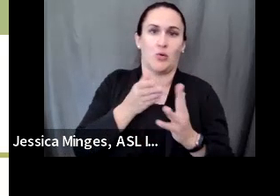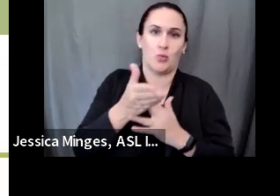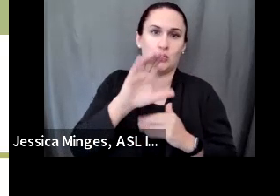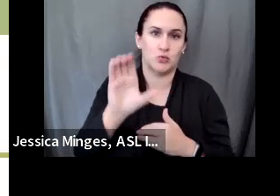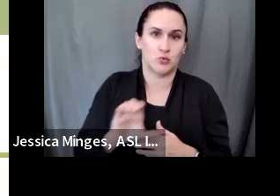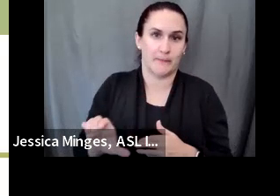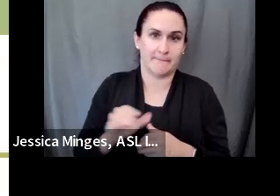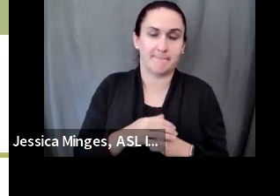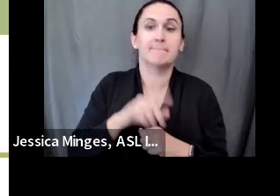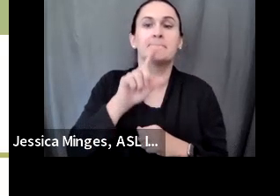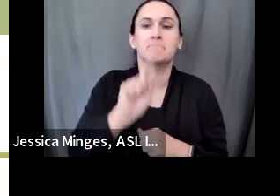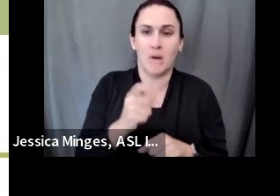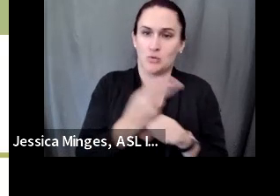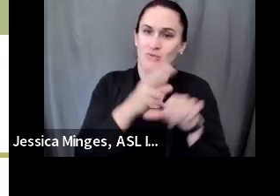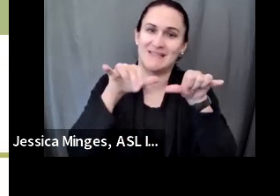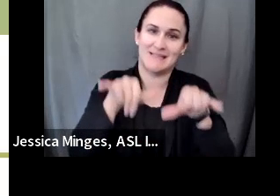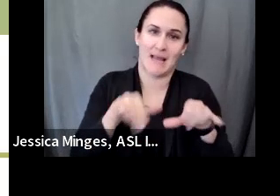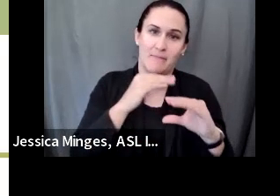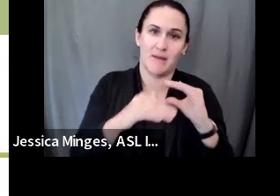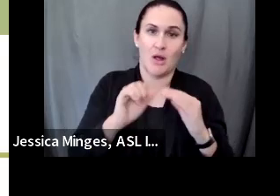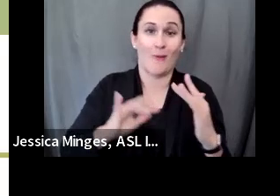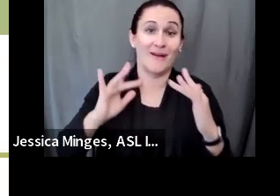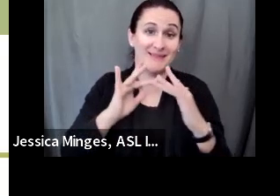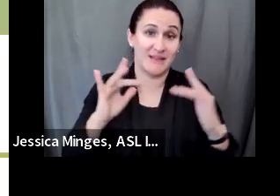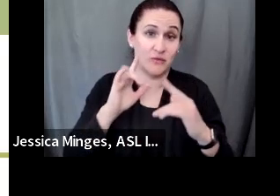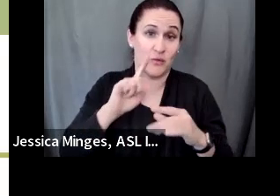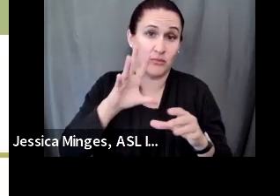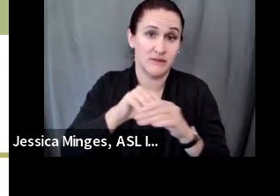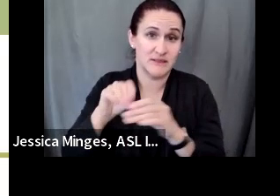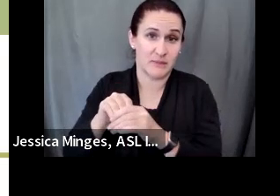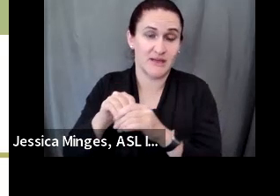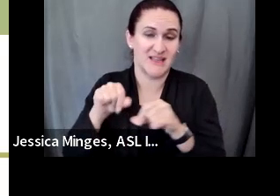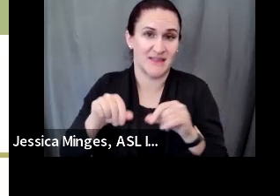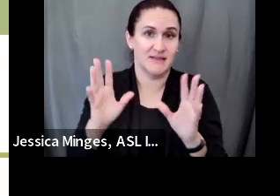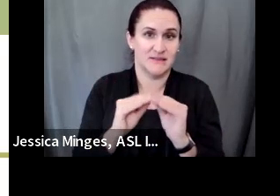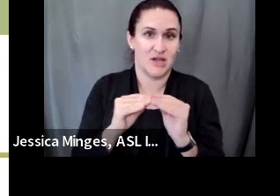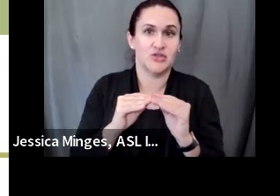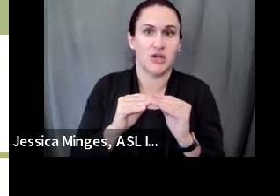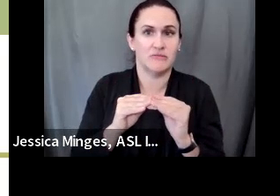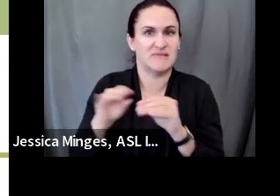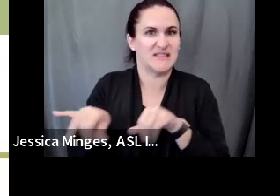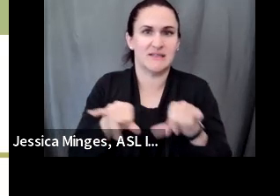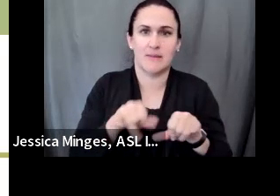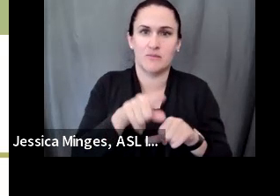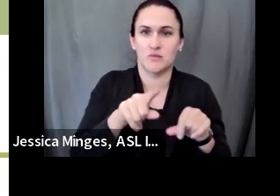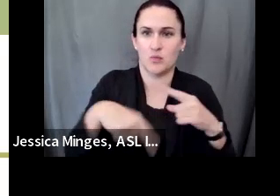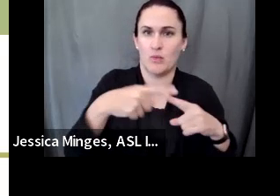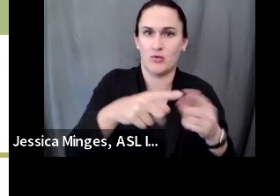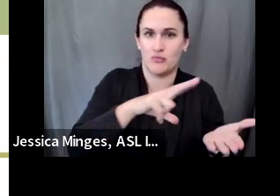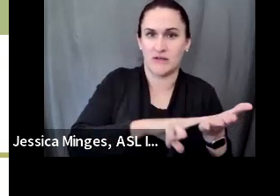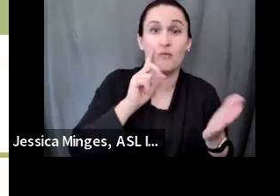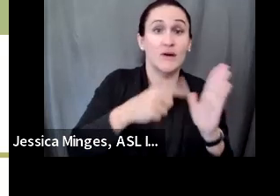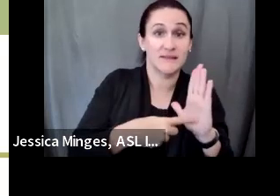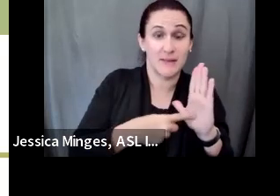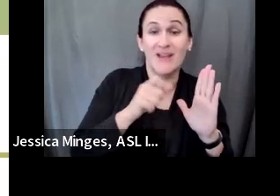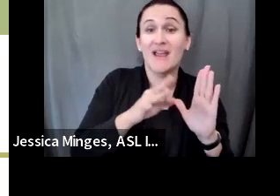You must use the same email or link to participate in the session as the one you used to register. For example, if you